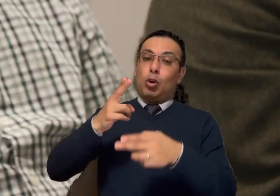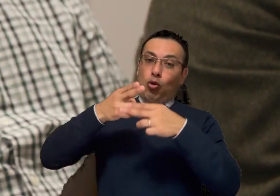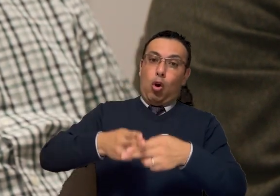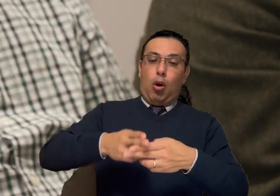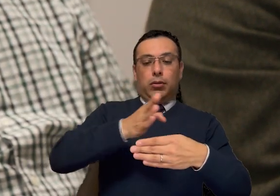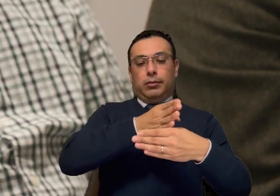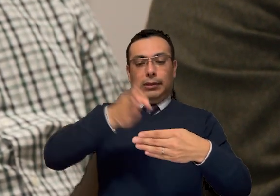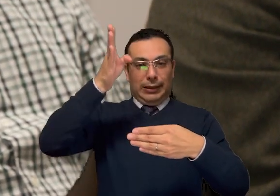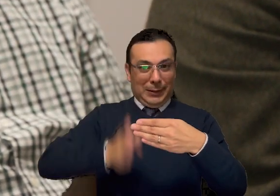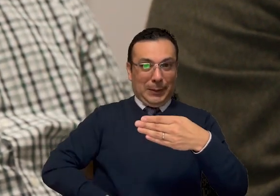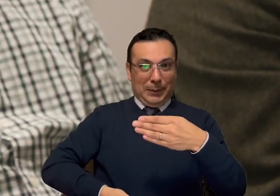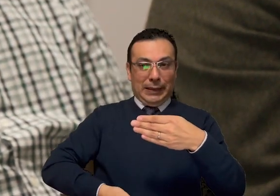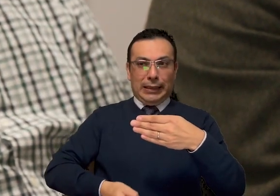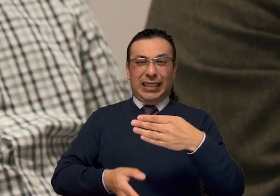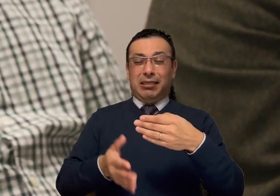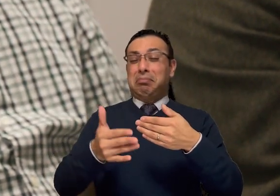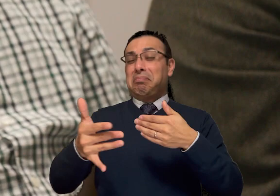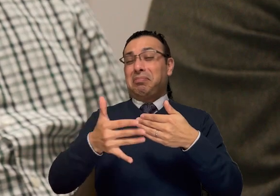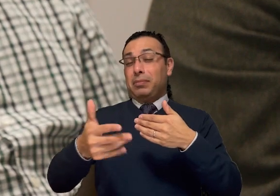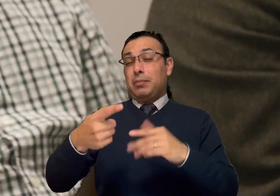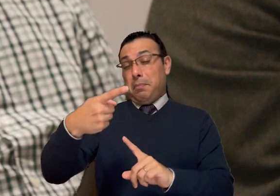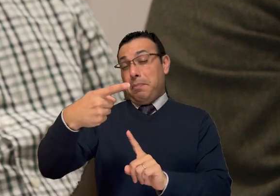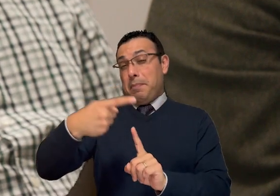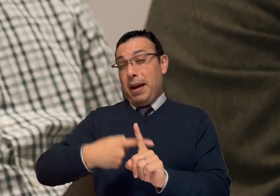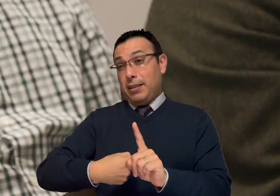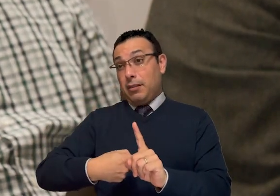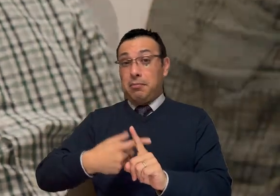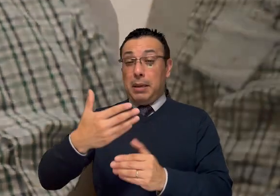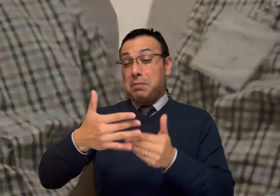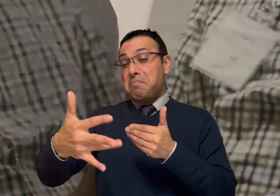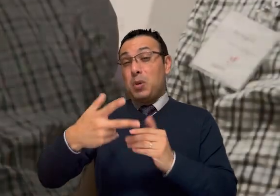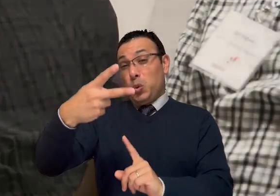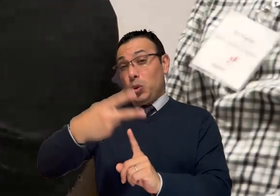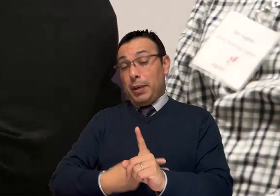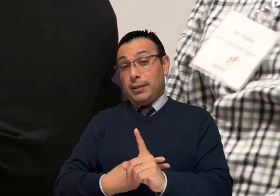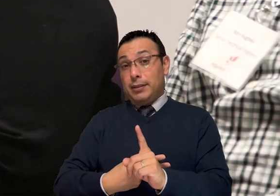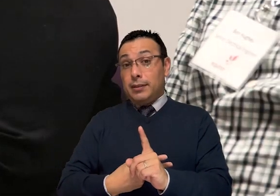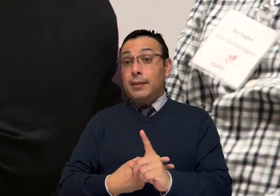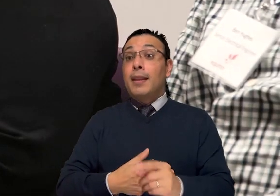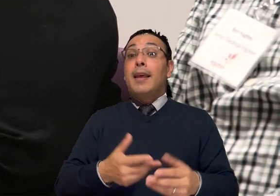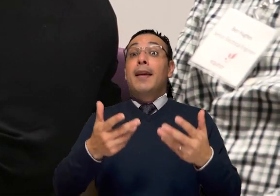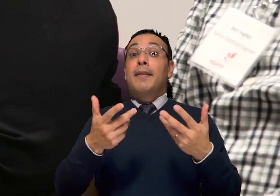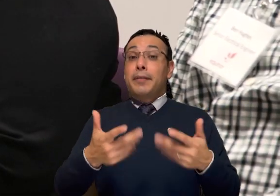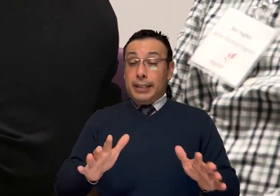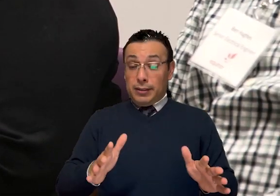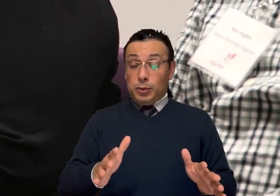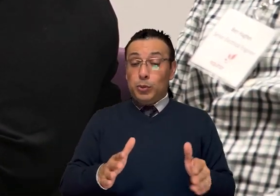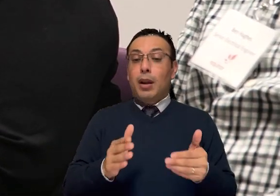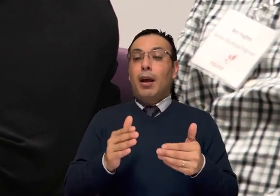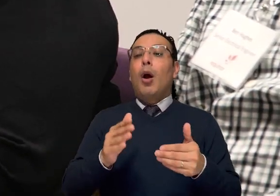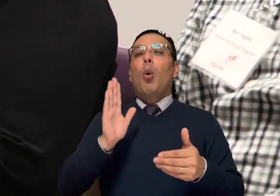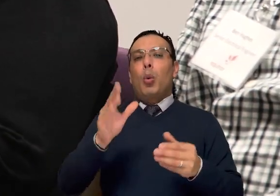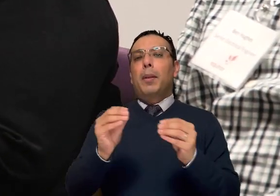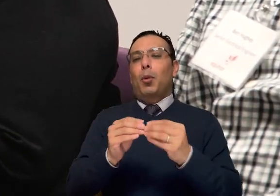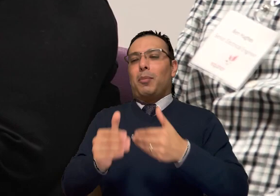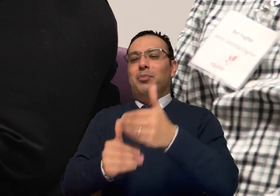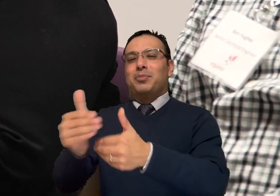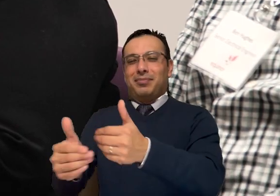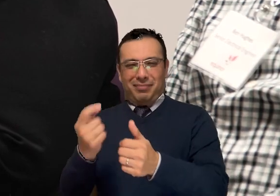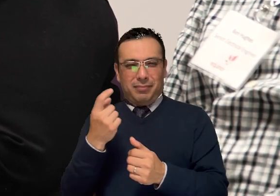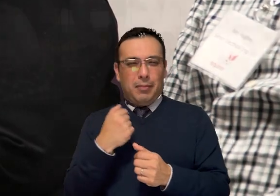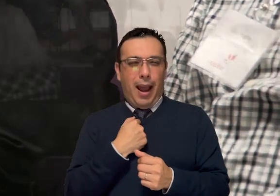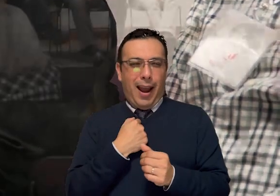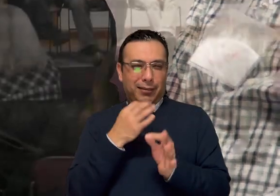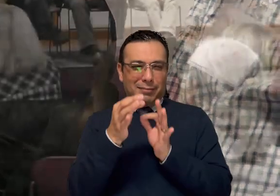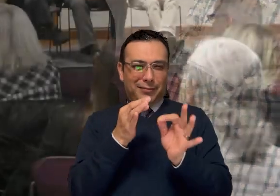we'll be moving on to the next steps as I discussed in the presentation. So from that point of view, we are on schedule.